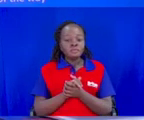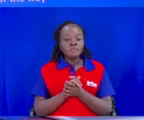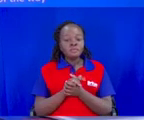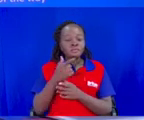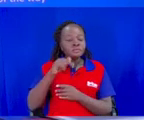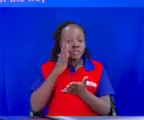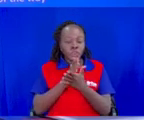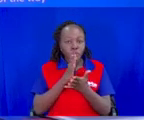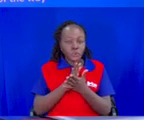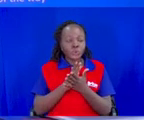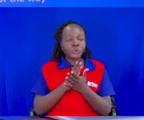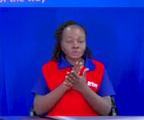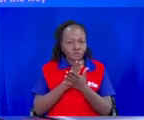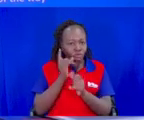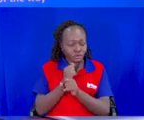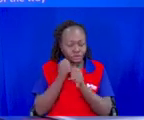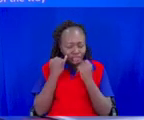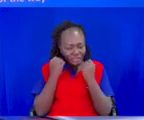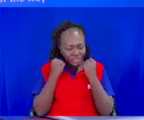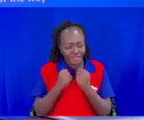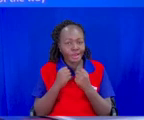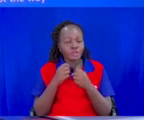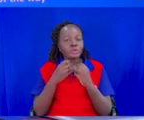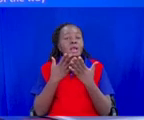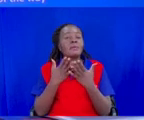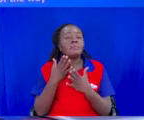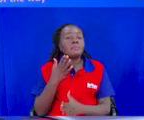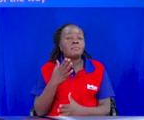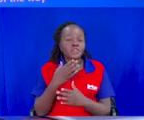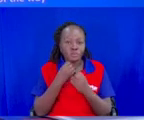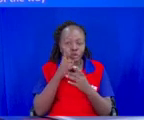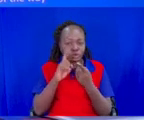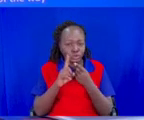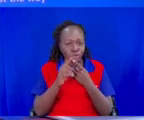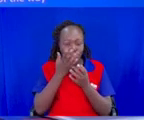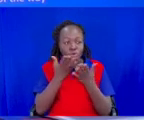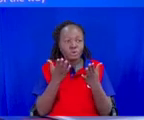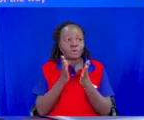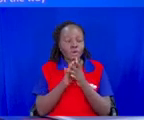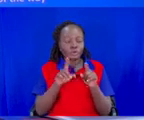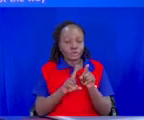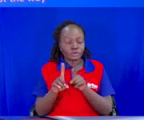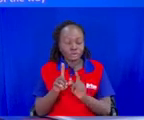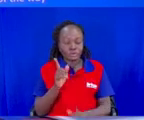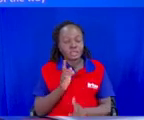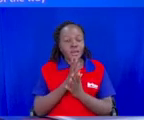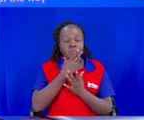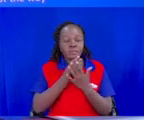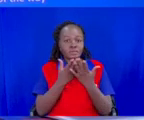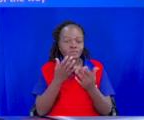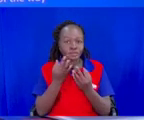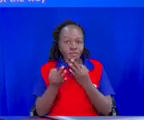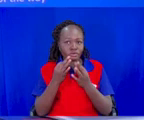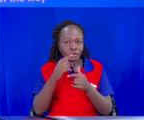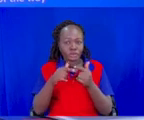endeavor to keep you updated with respect to changes that we see in the financial markets. And I think, ladies and gentlemen, if we proceed that